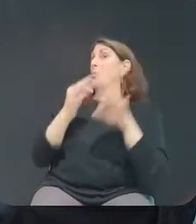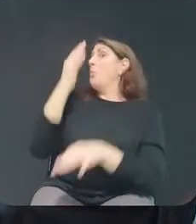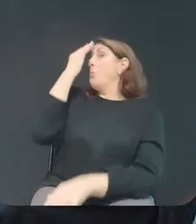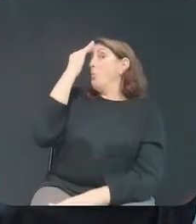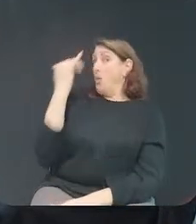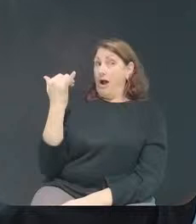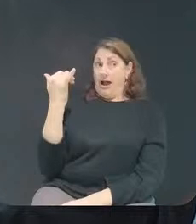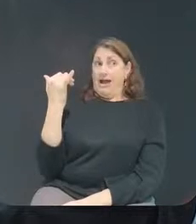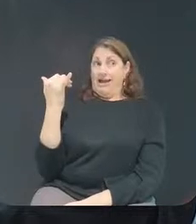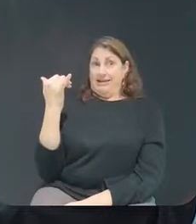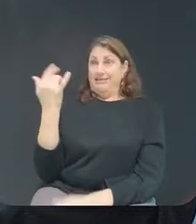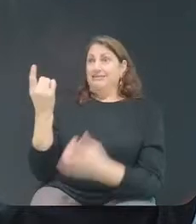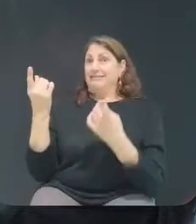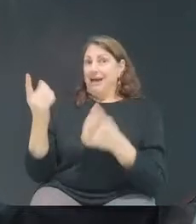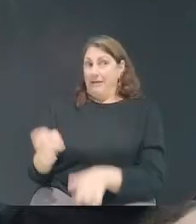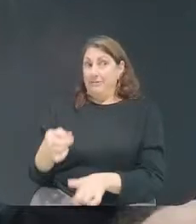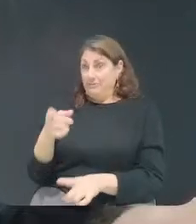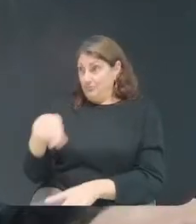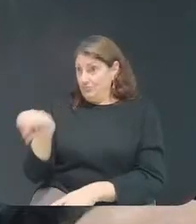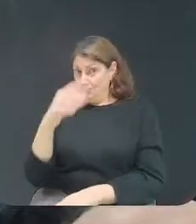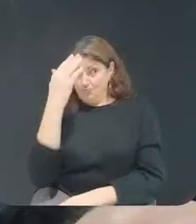wondering if anyone here knows what that was.